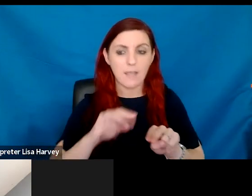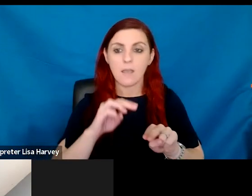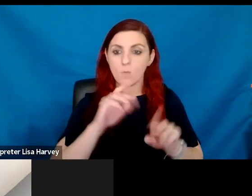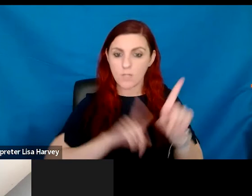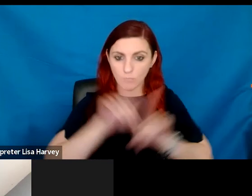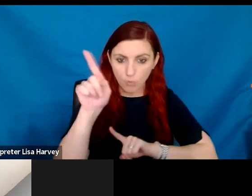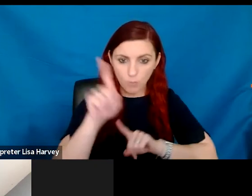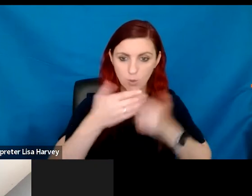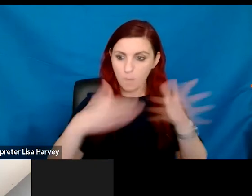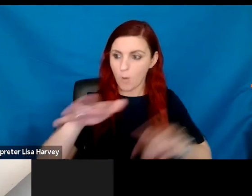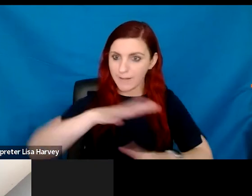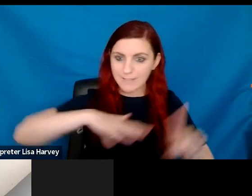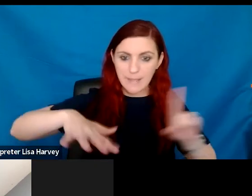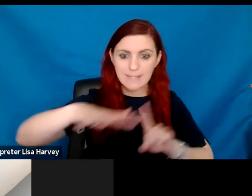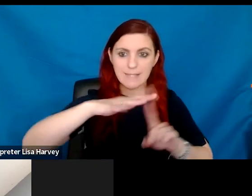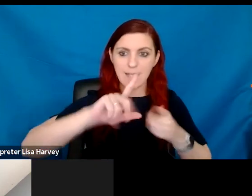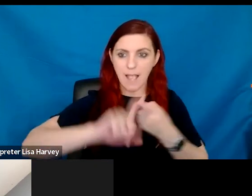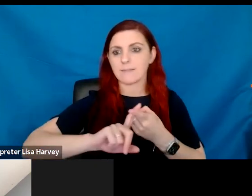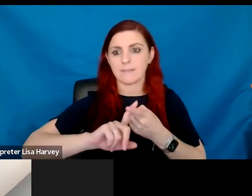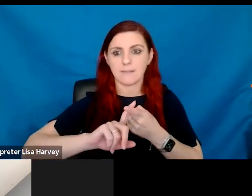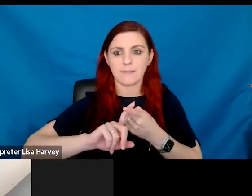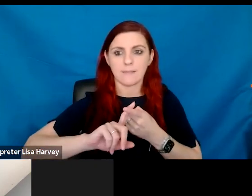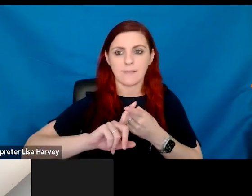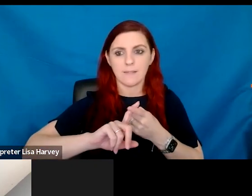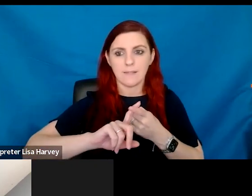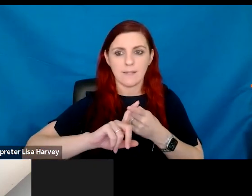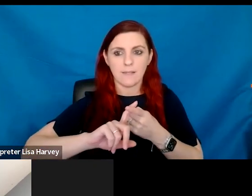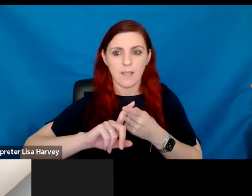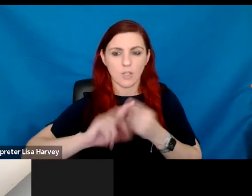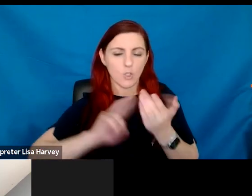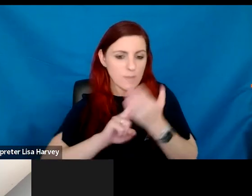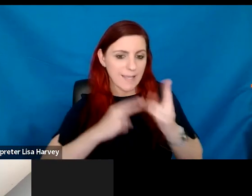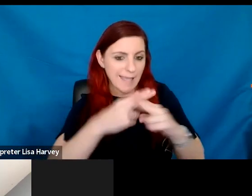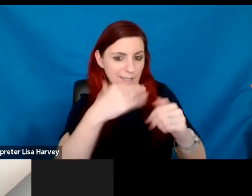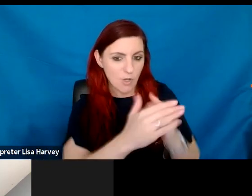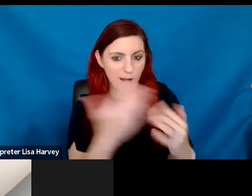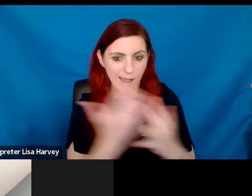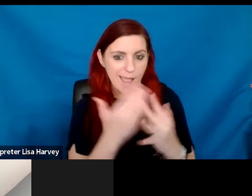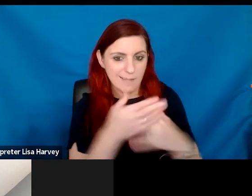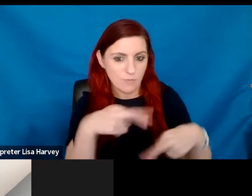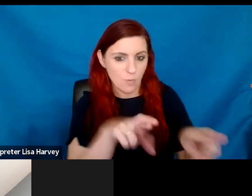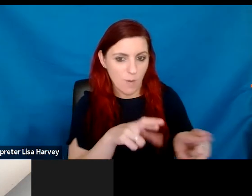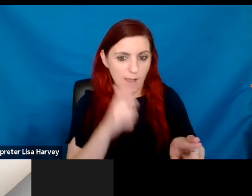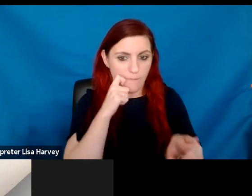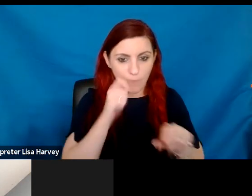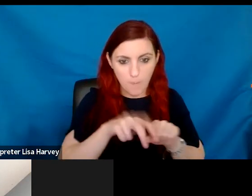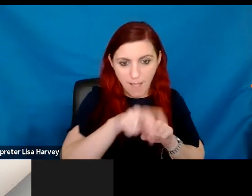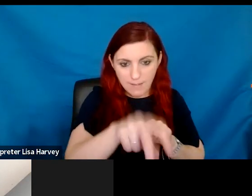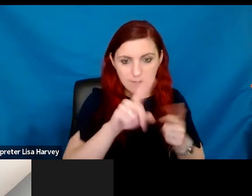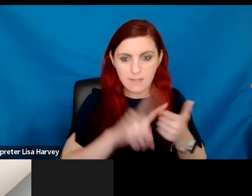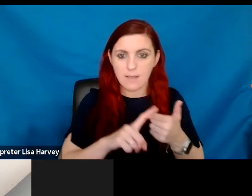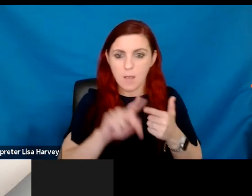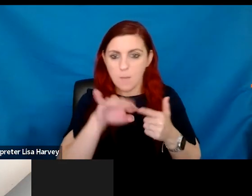public realm, as its scopes includes external access routes like footpath, bus stops, public seating, and